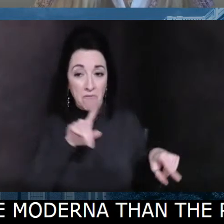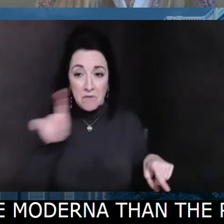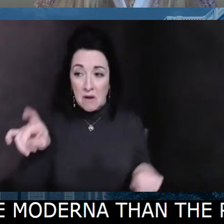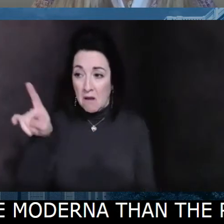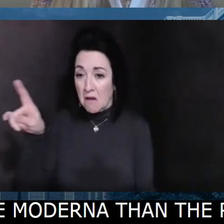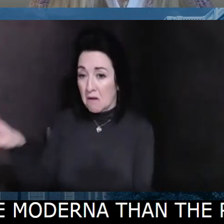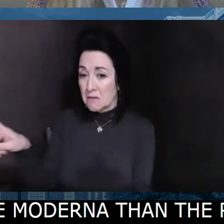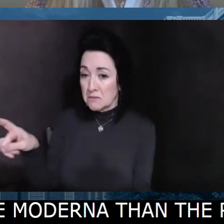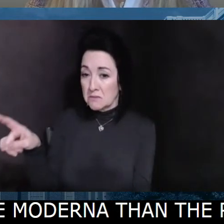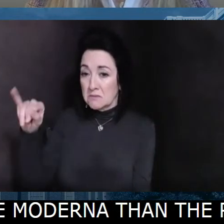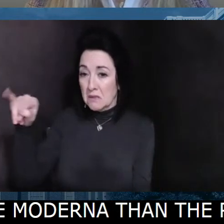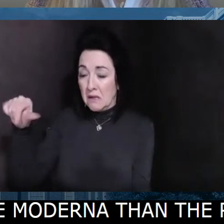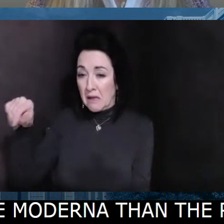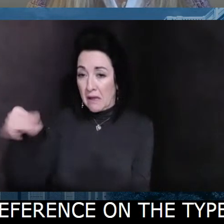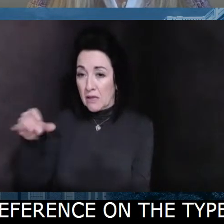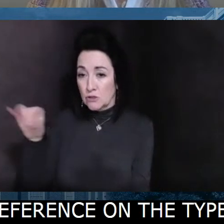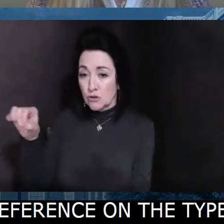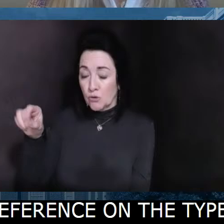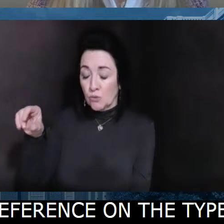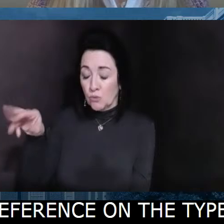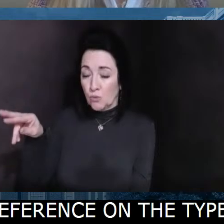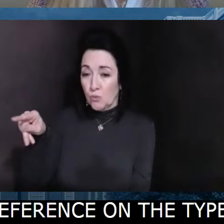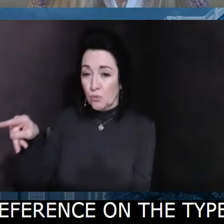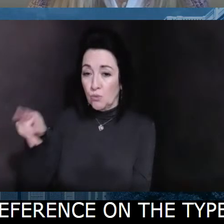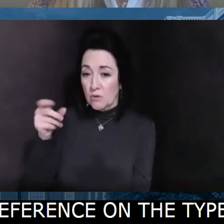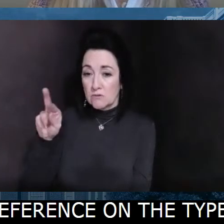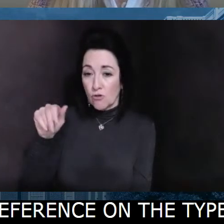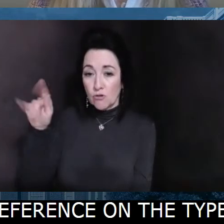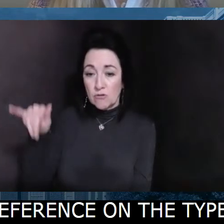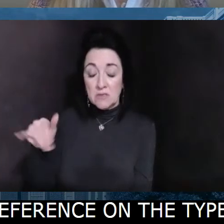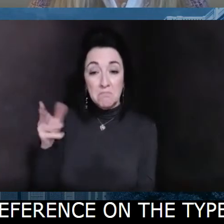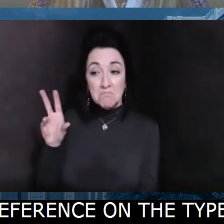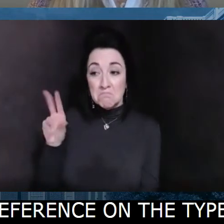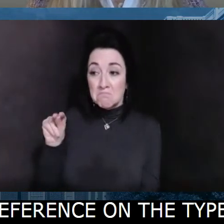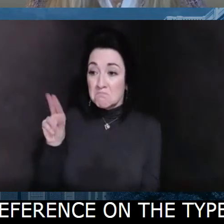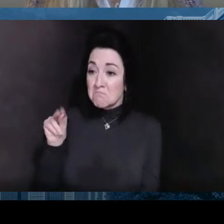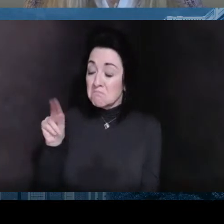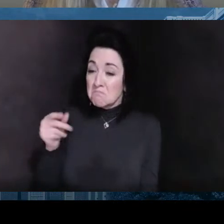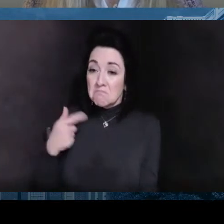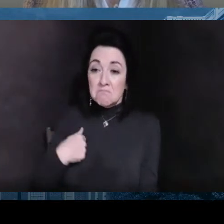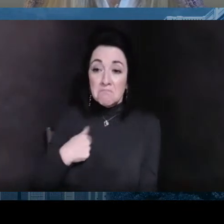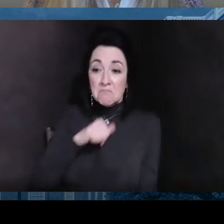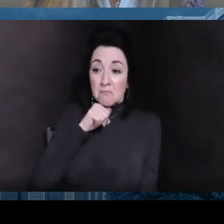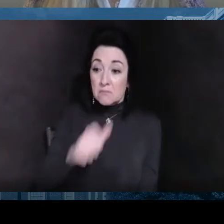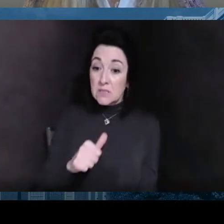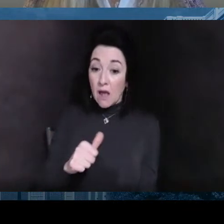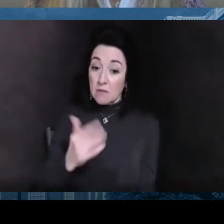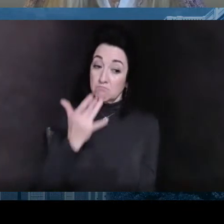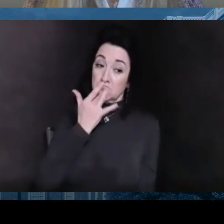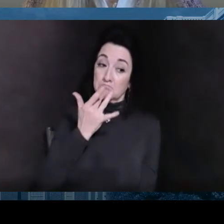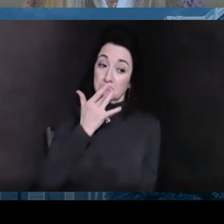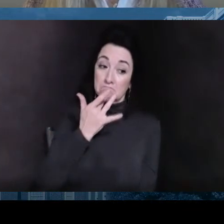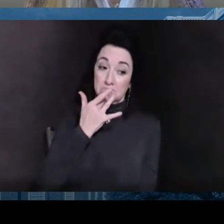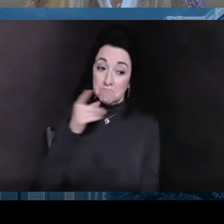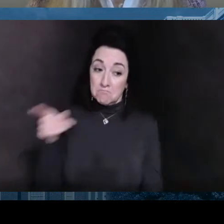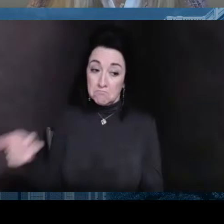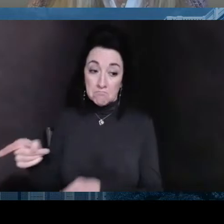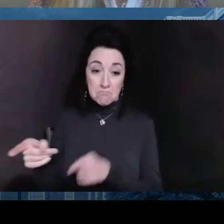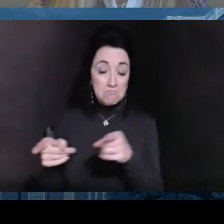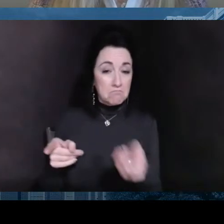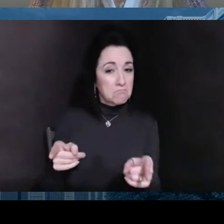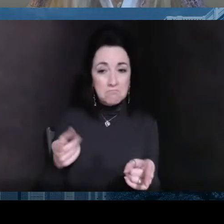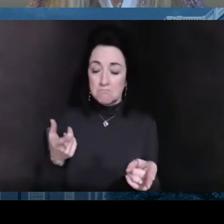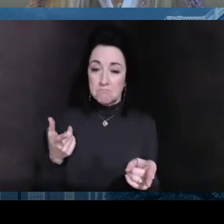don't have a preference, Pfizer over Moderna. We just take whatever the federal government will send to us.